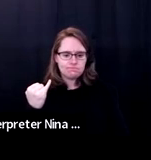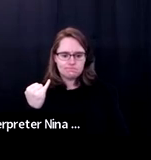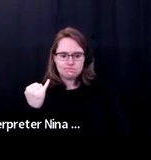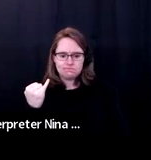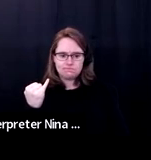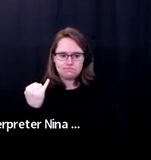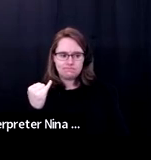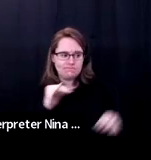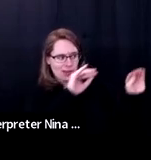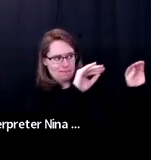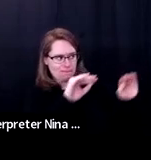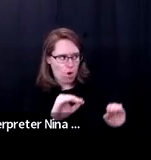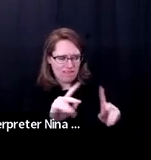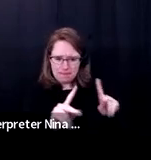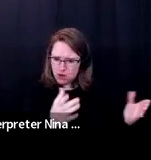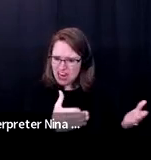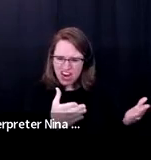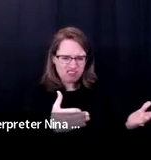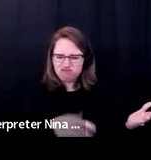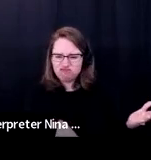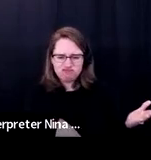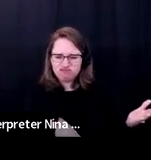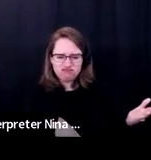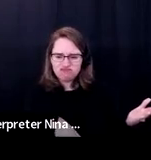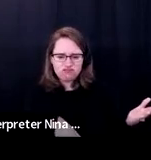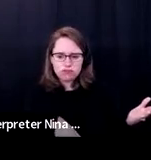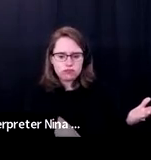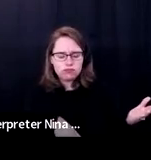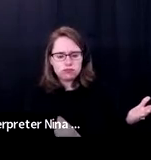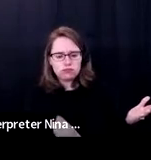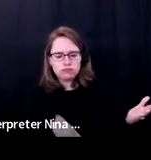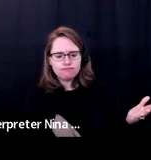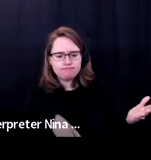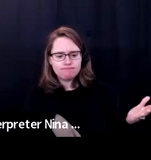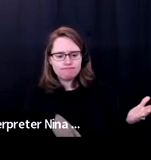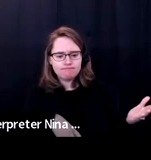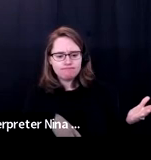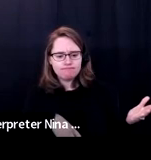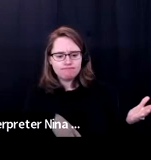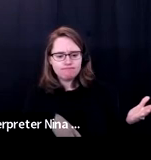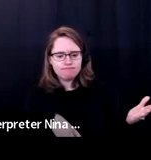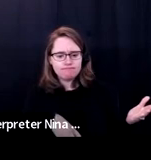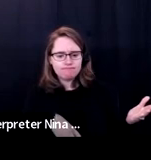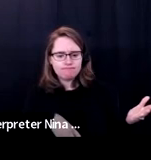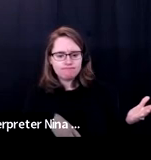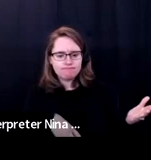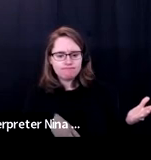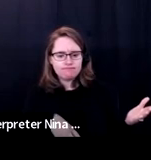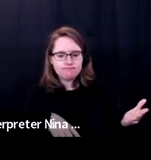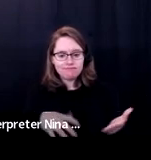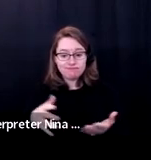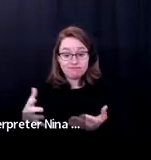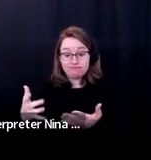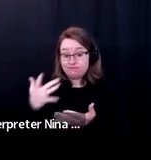influxing and migrating people here. That the desire to